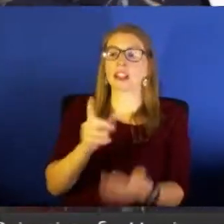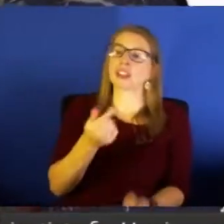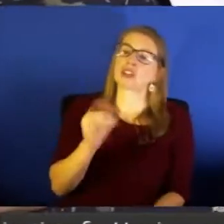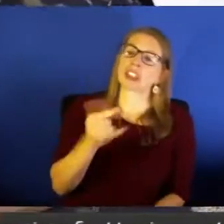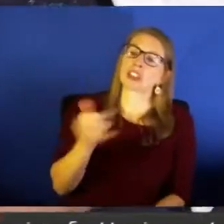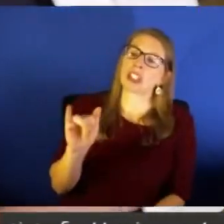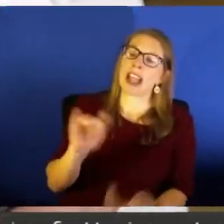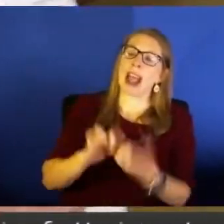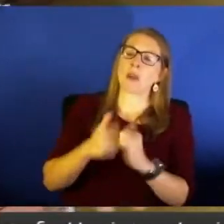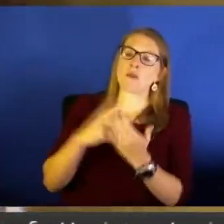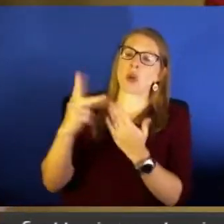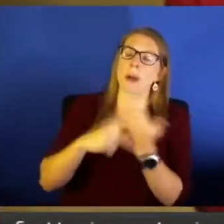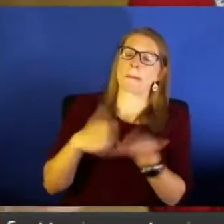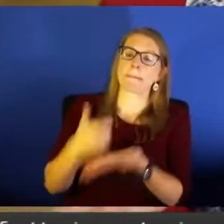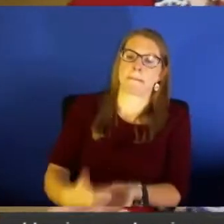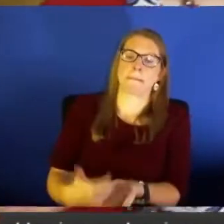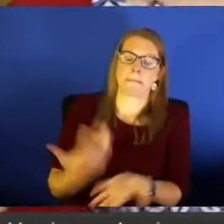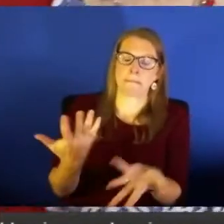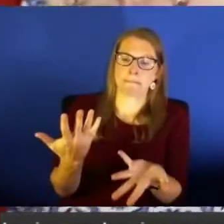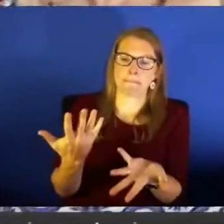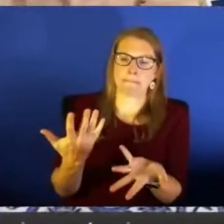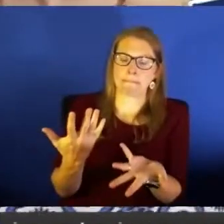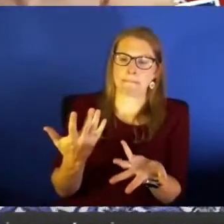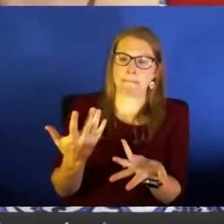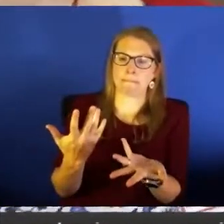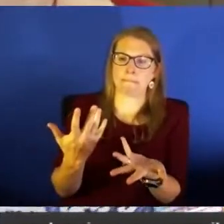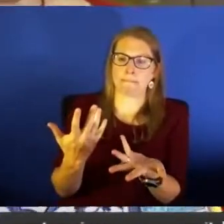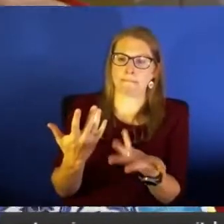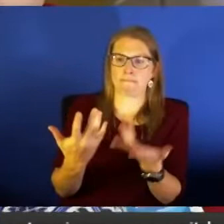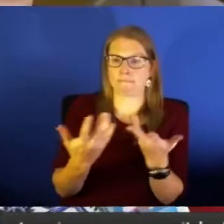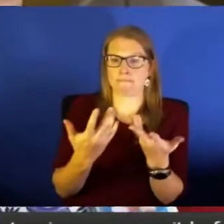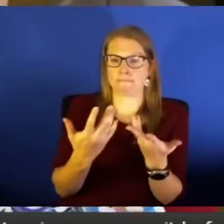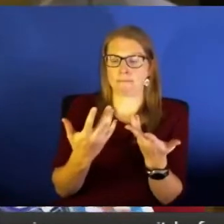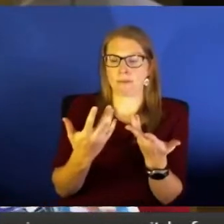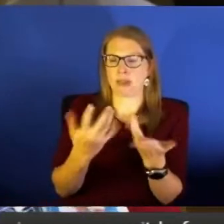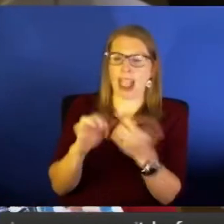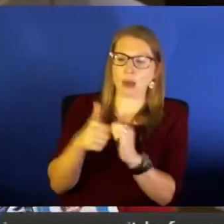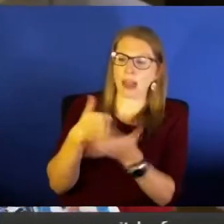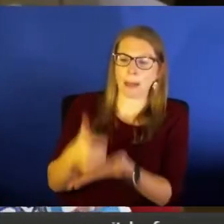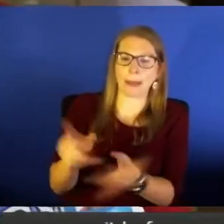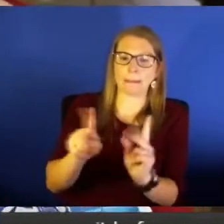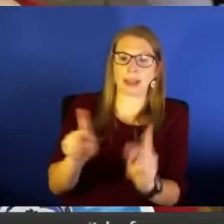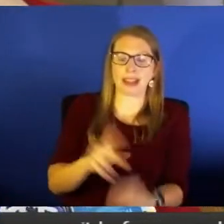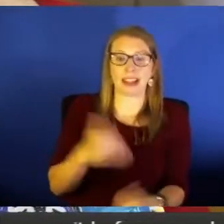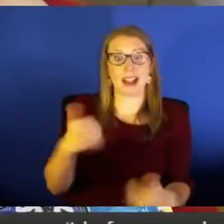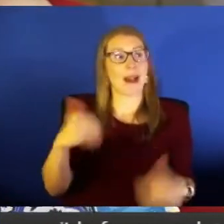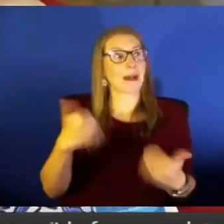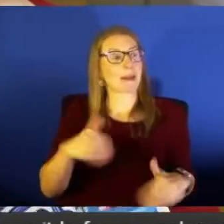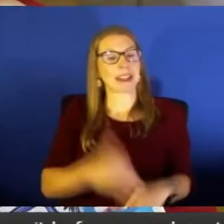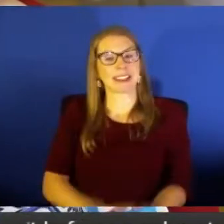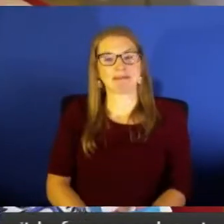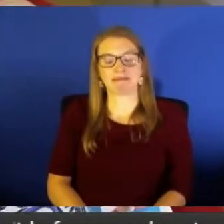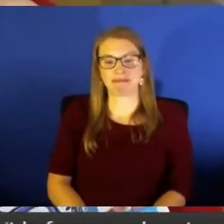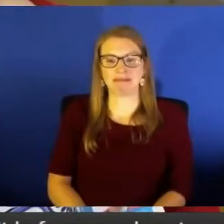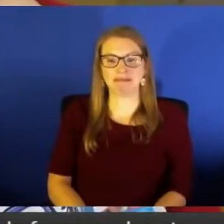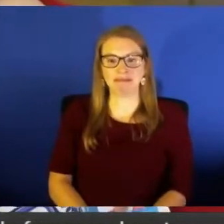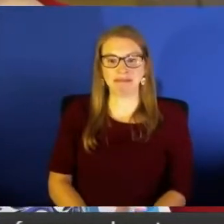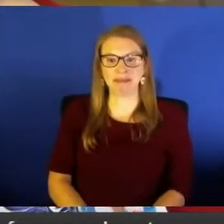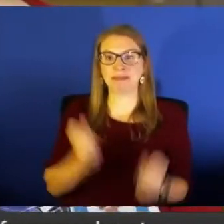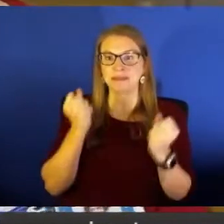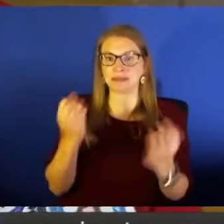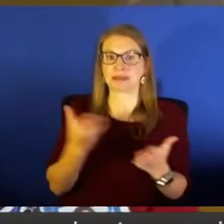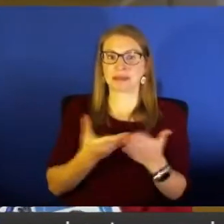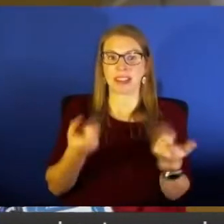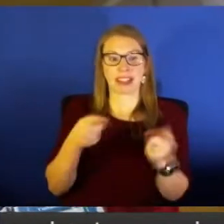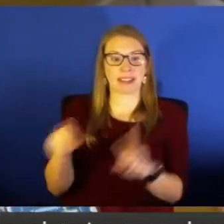on the other end of this, as far as how it's helping people and some of those results? Oh my goodness, there's been so many things. One,